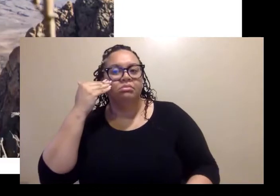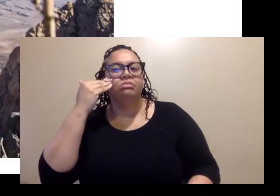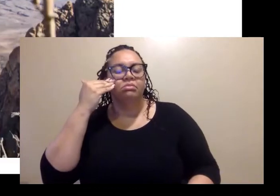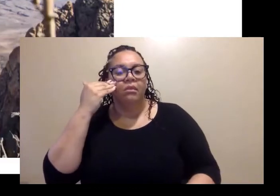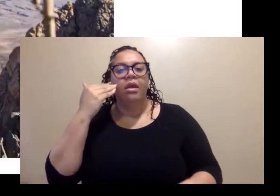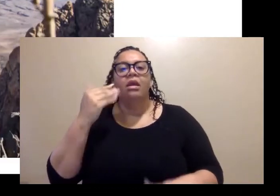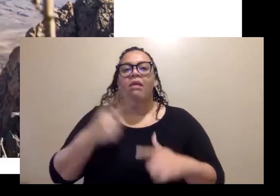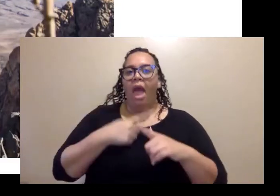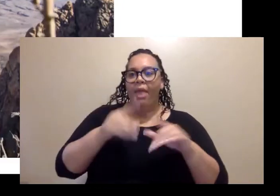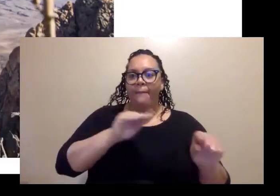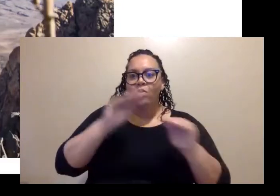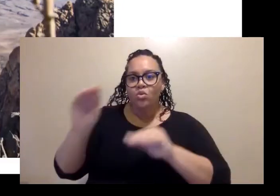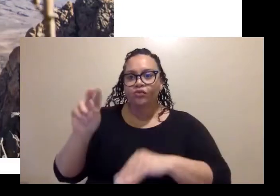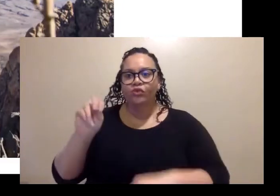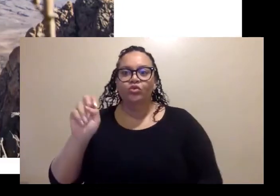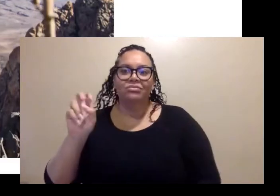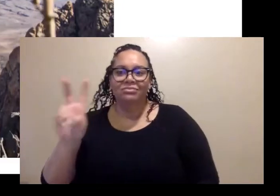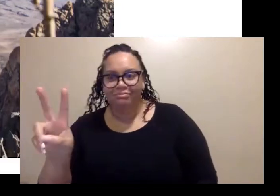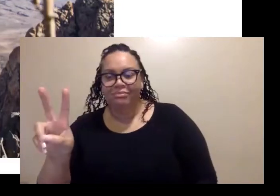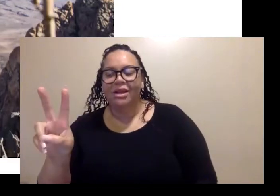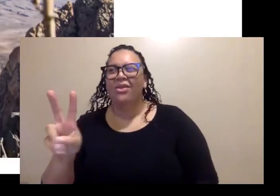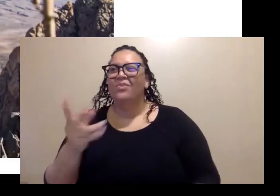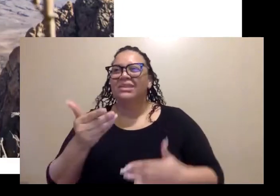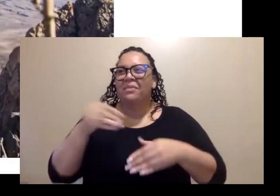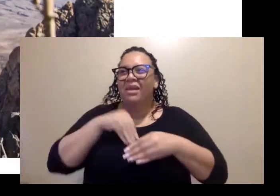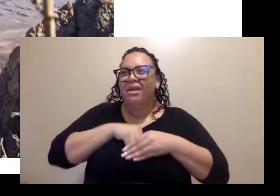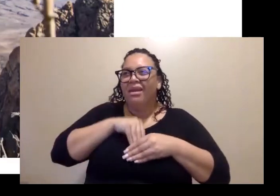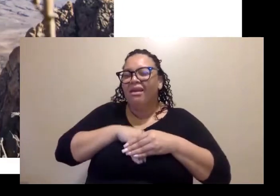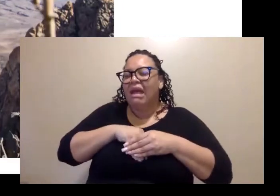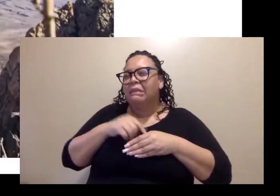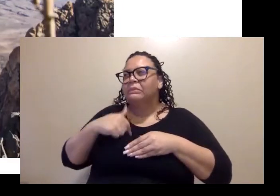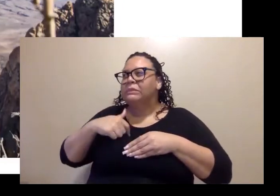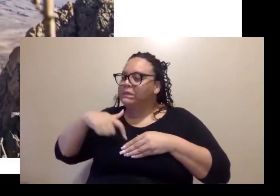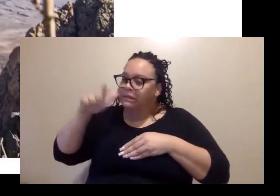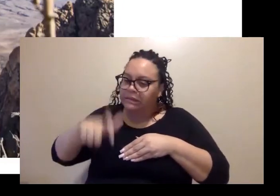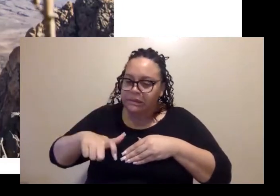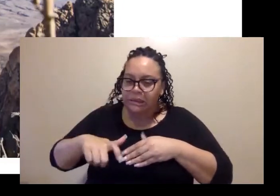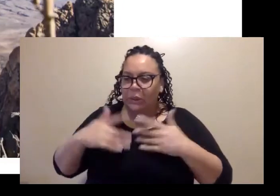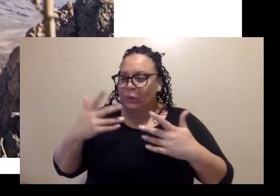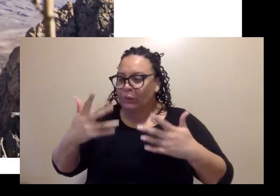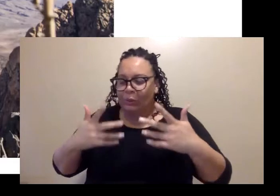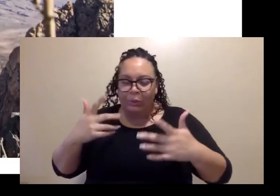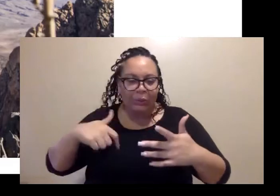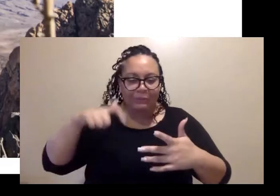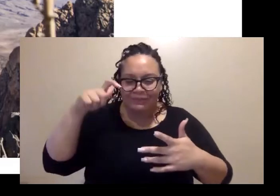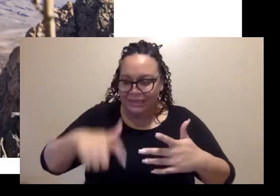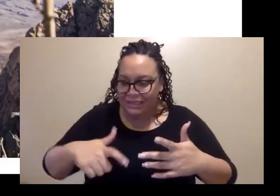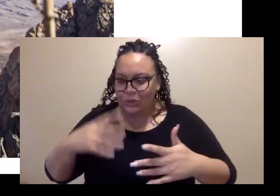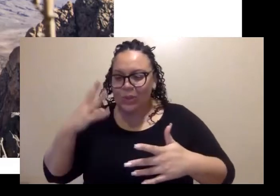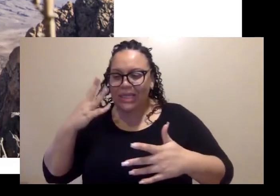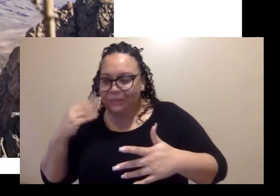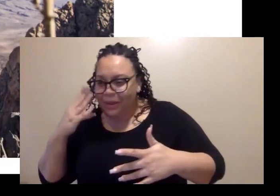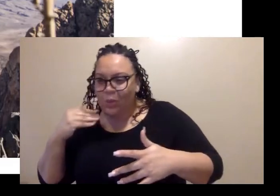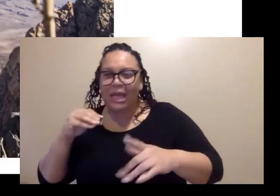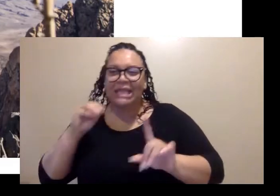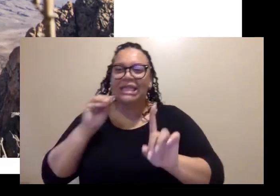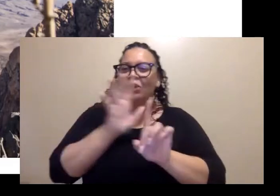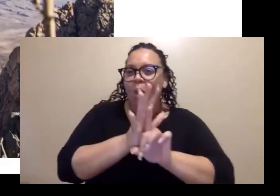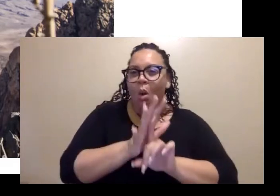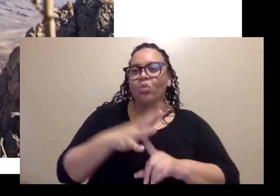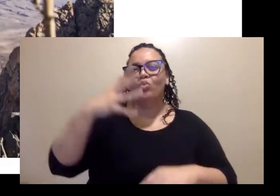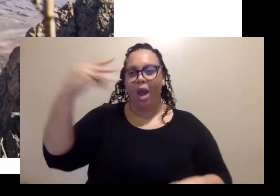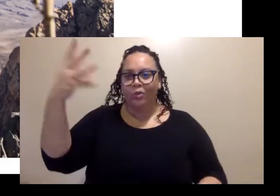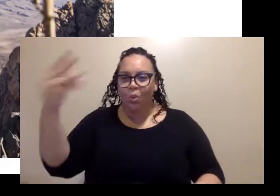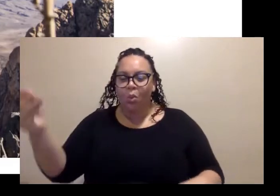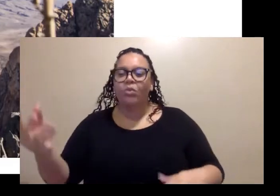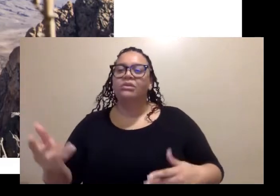Nevada, there was something in me that felt like I needed to actually experience, be exposed to the outdoors. There